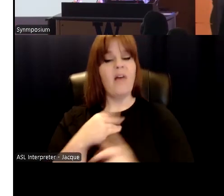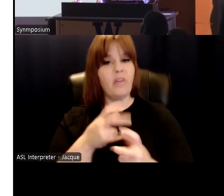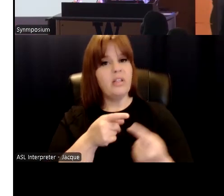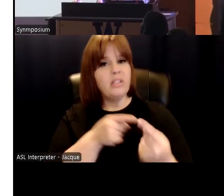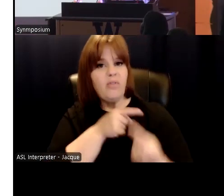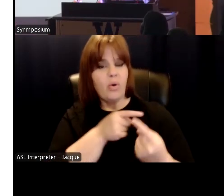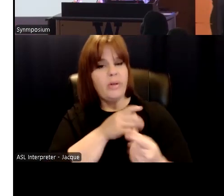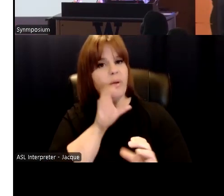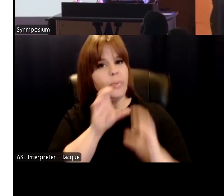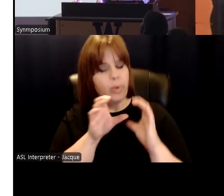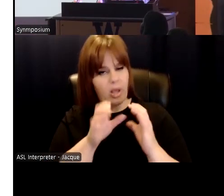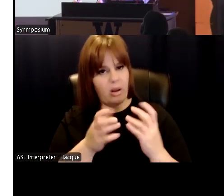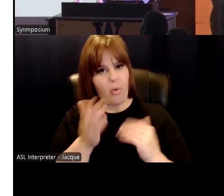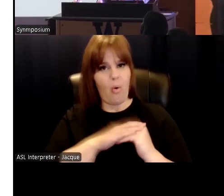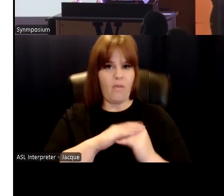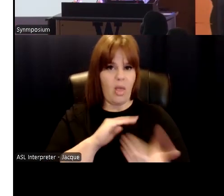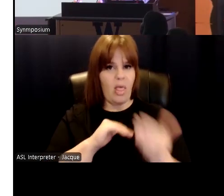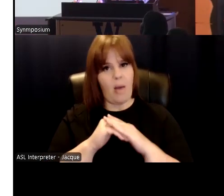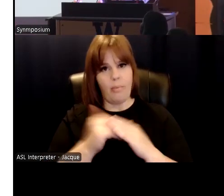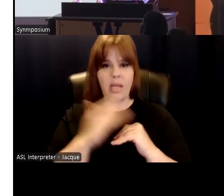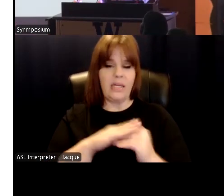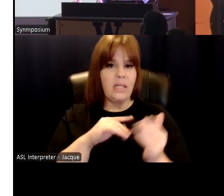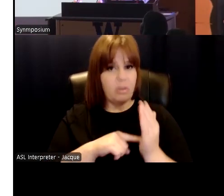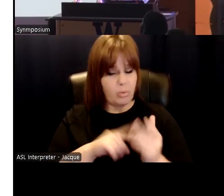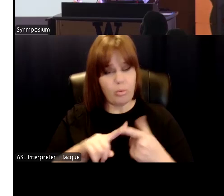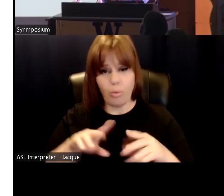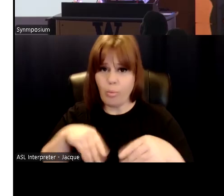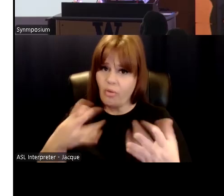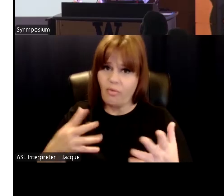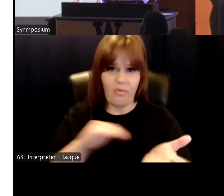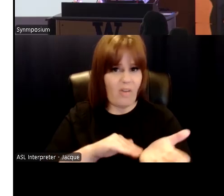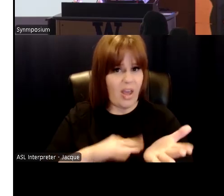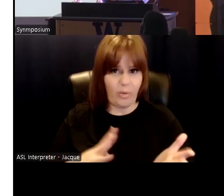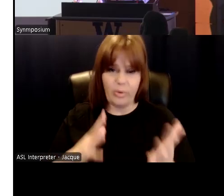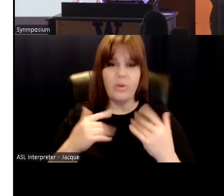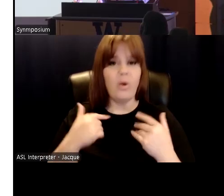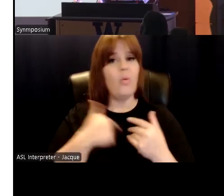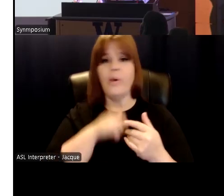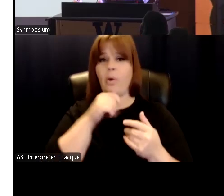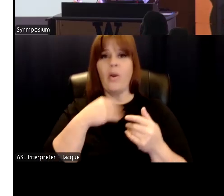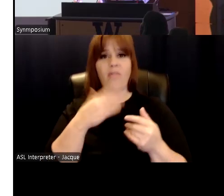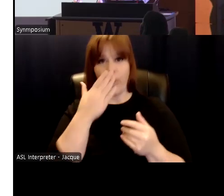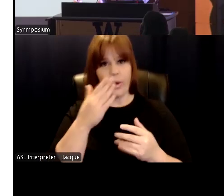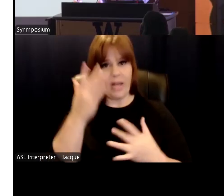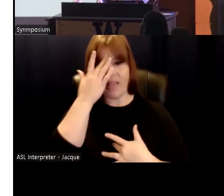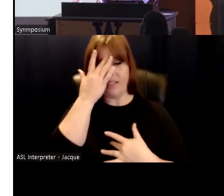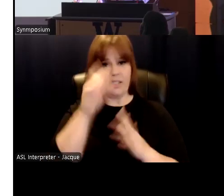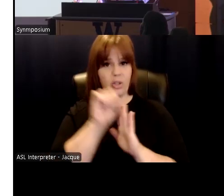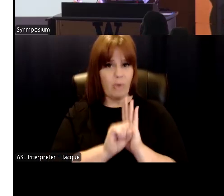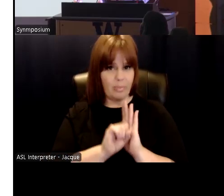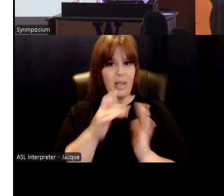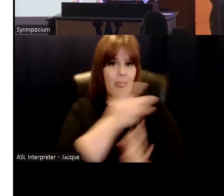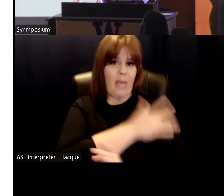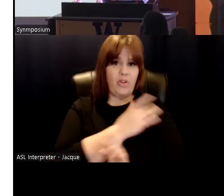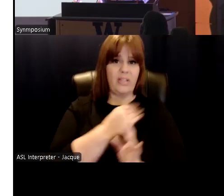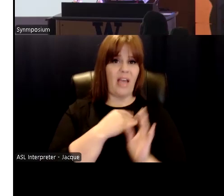communicating overlapping symptoms to providers. We don't have a good illness script, and patients have illness narratives, and those narratives are